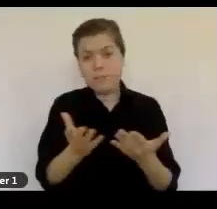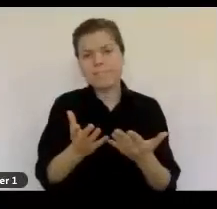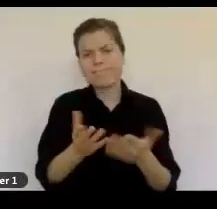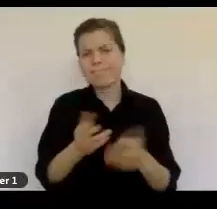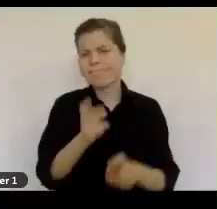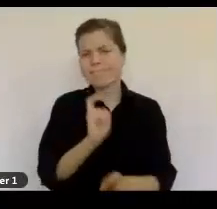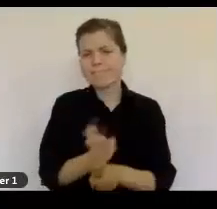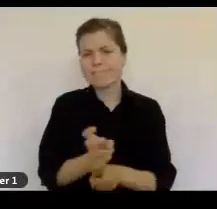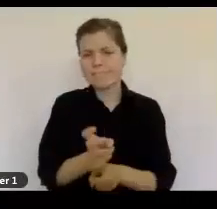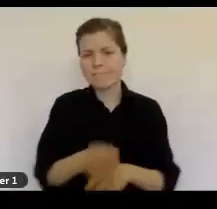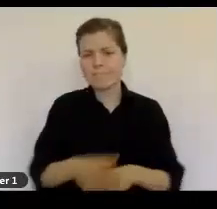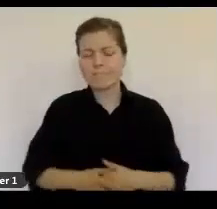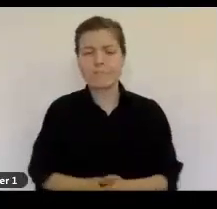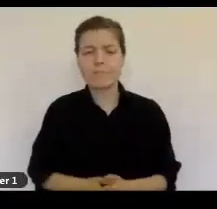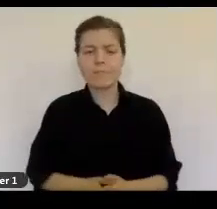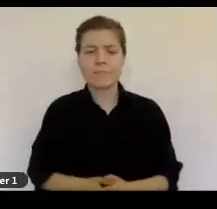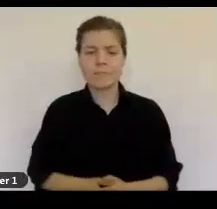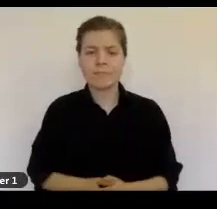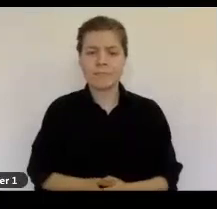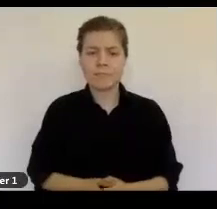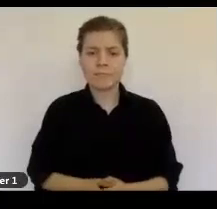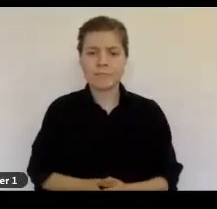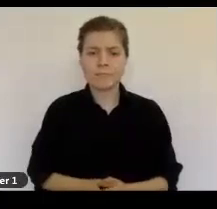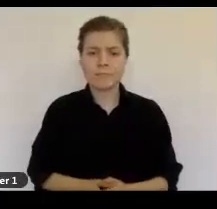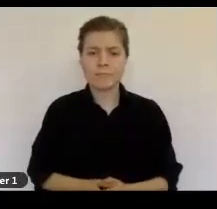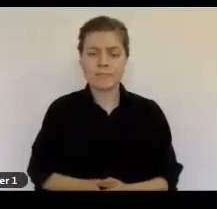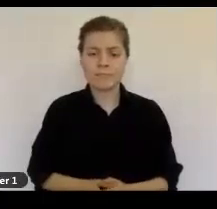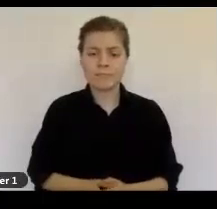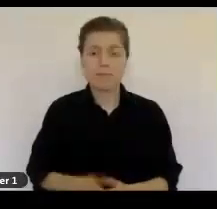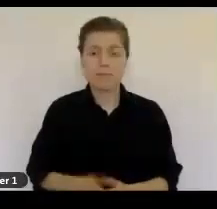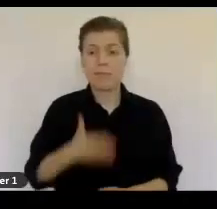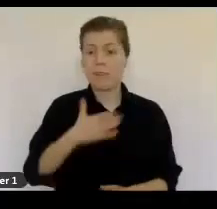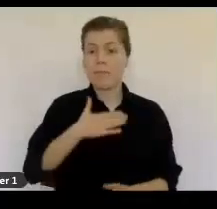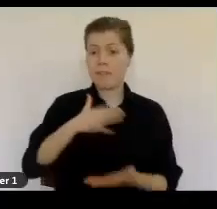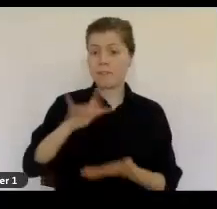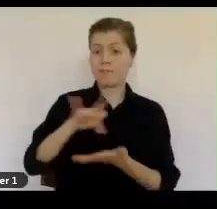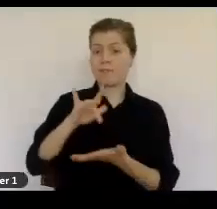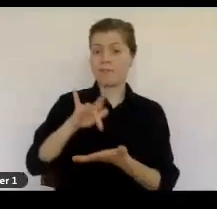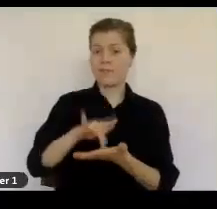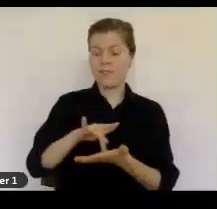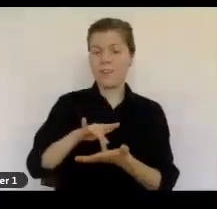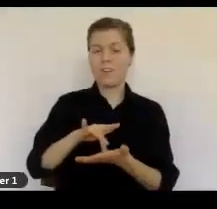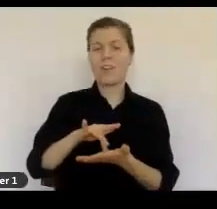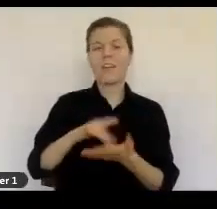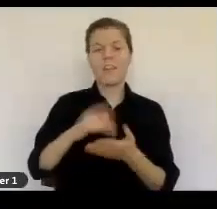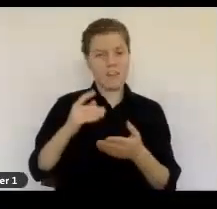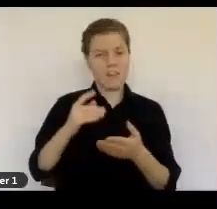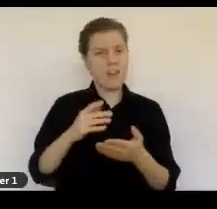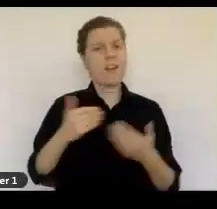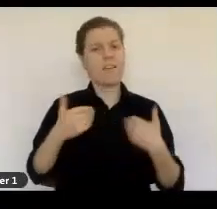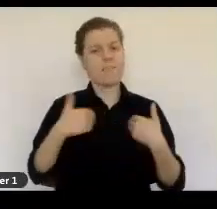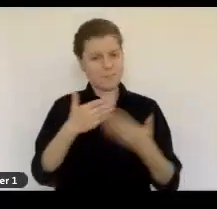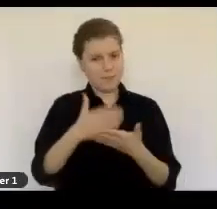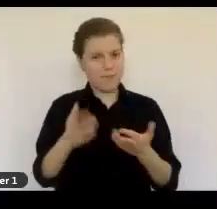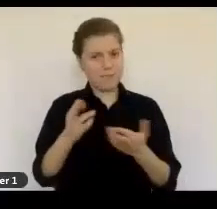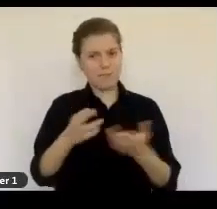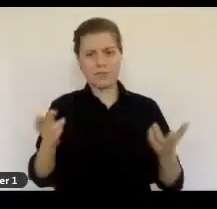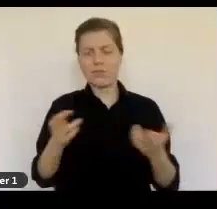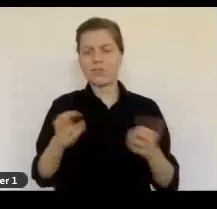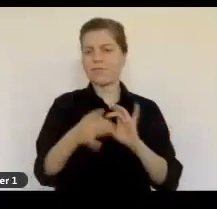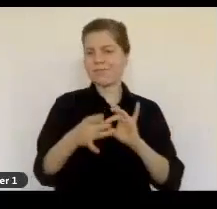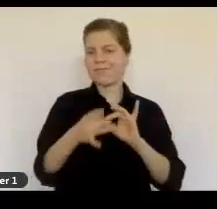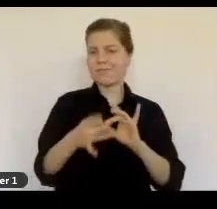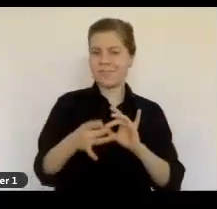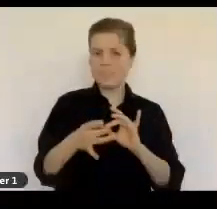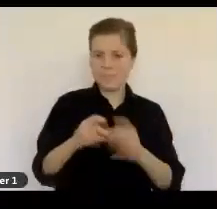of information right now, it's very difficult to keep up with it all. Happy to say that my center, my NCC,